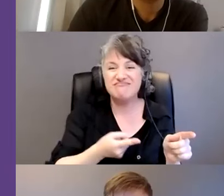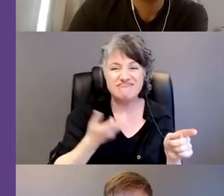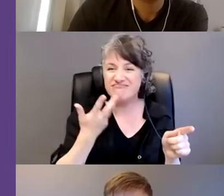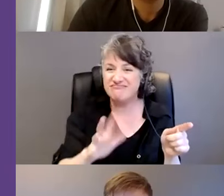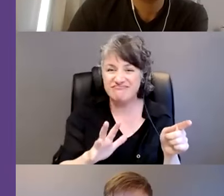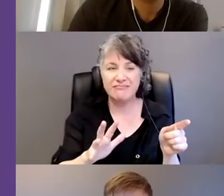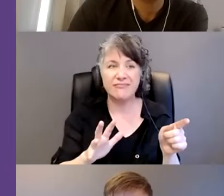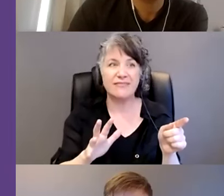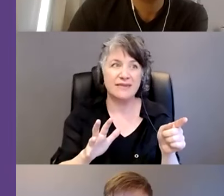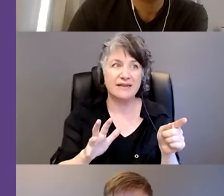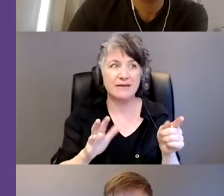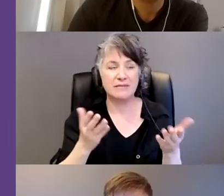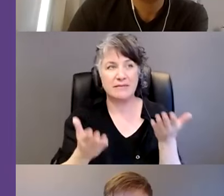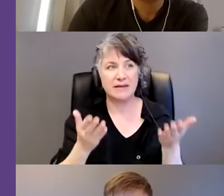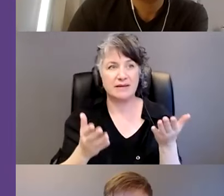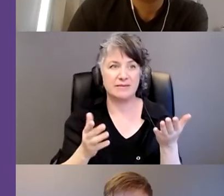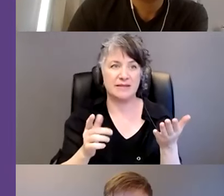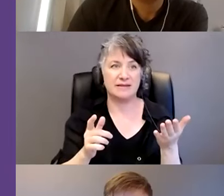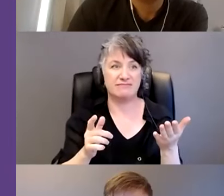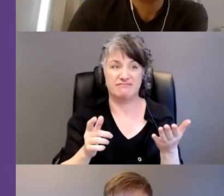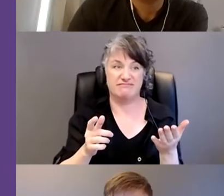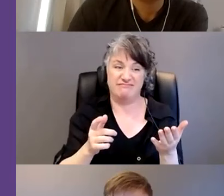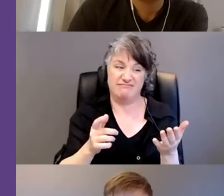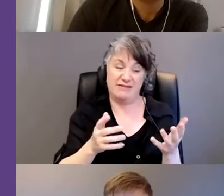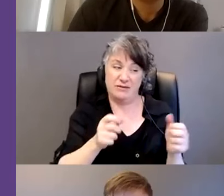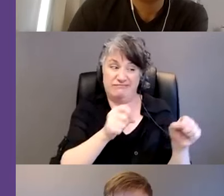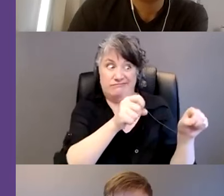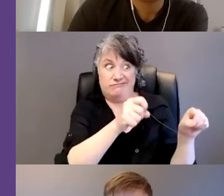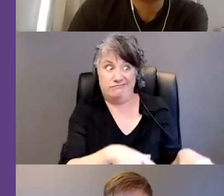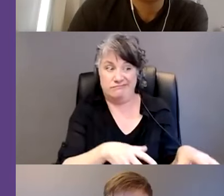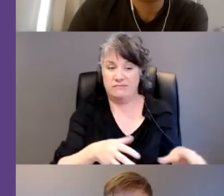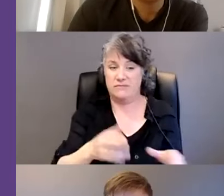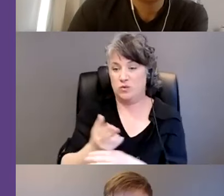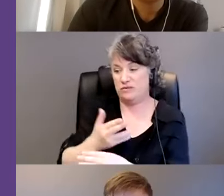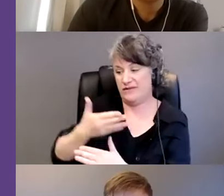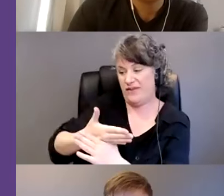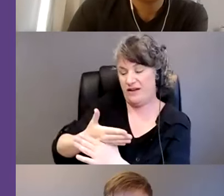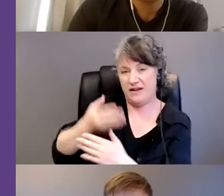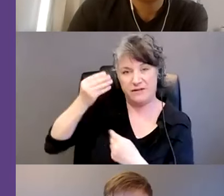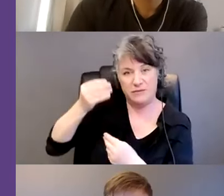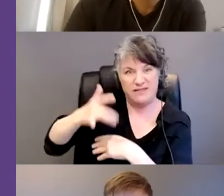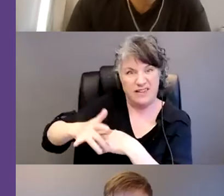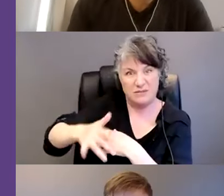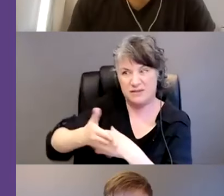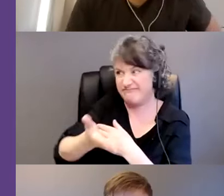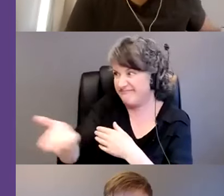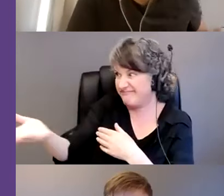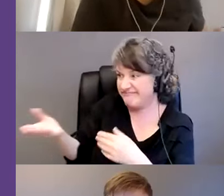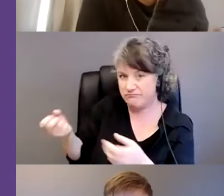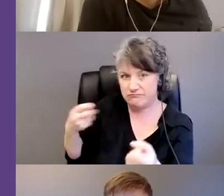proceed on the basis of the information that's available to us, the collateral. So that's very critical, is to have